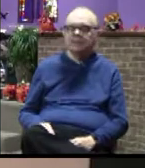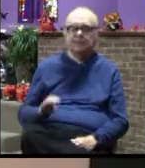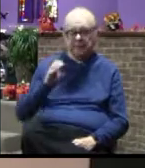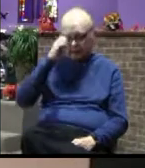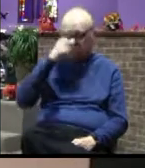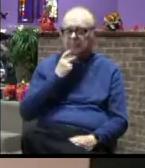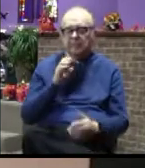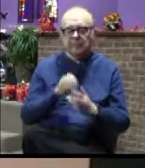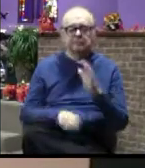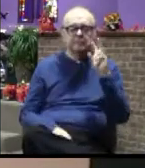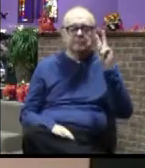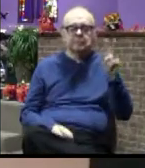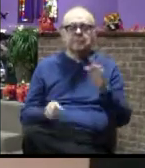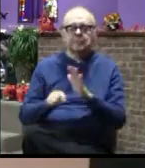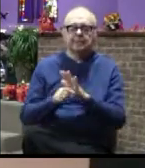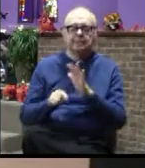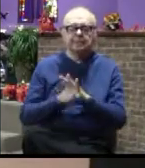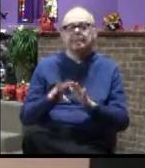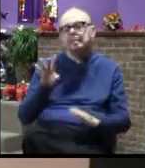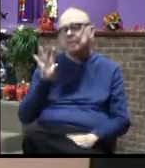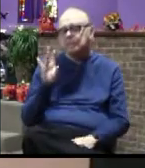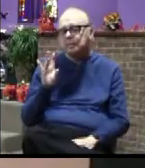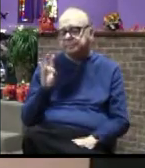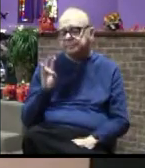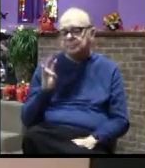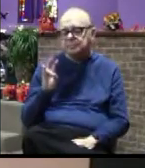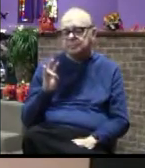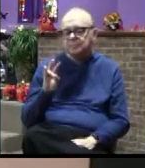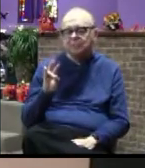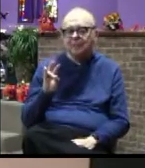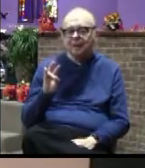Ephesians chapter 2, verse number 7.